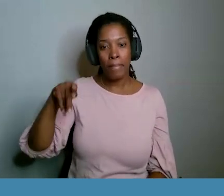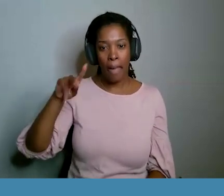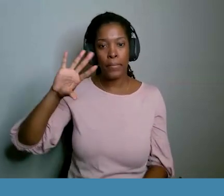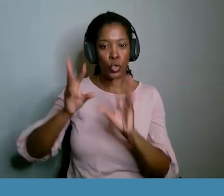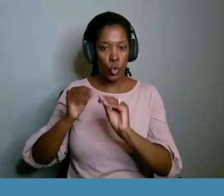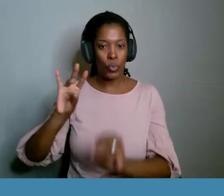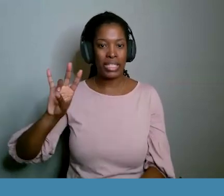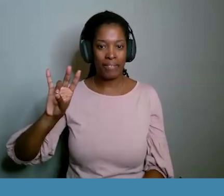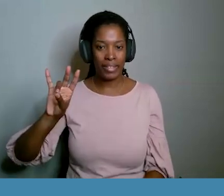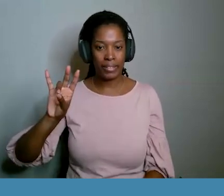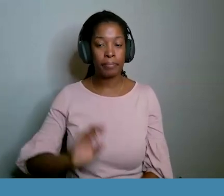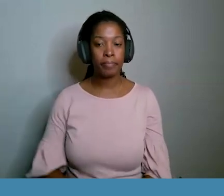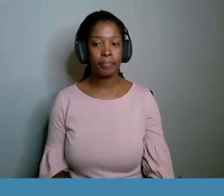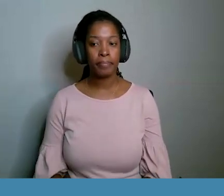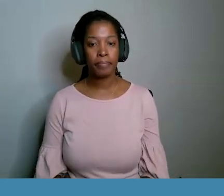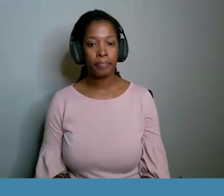Florida.